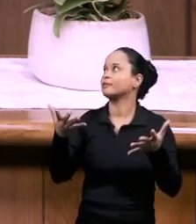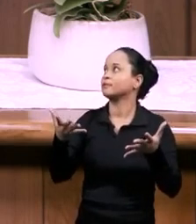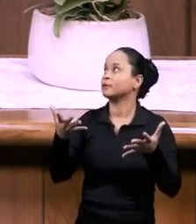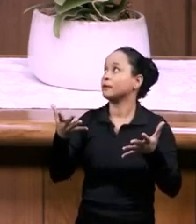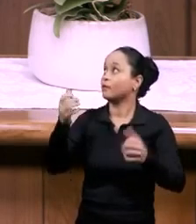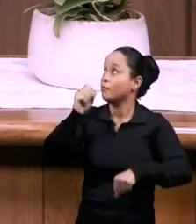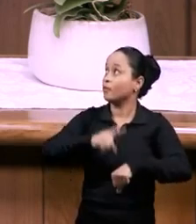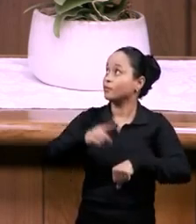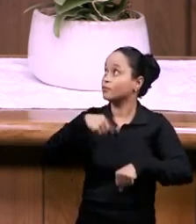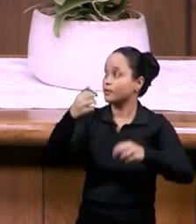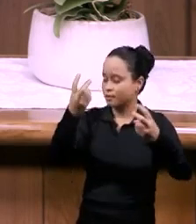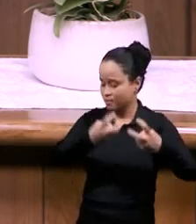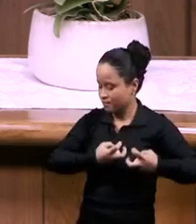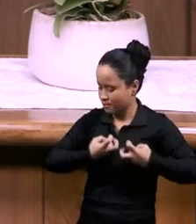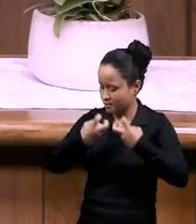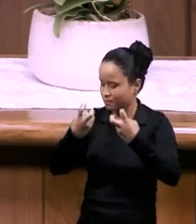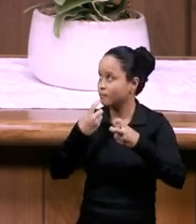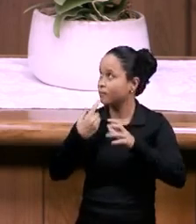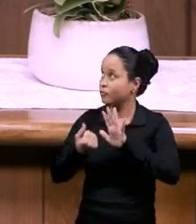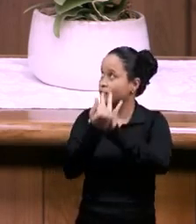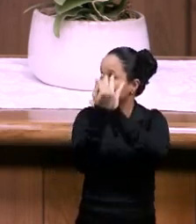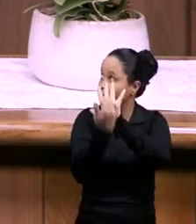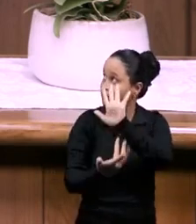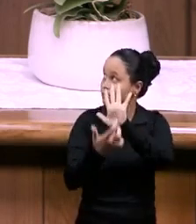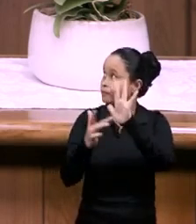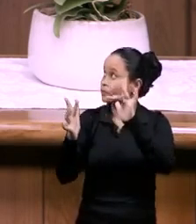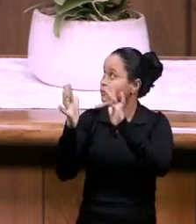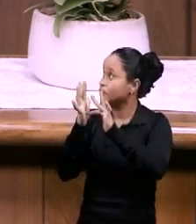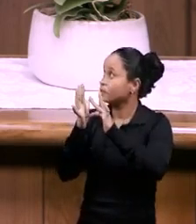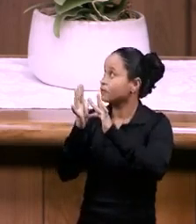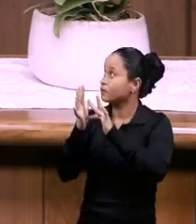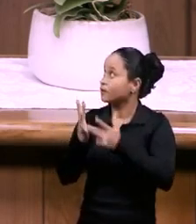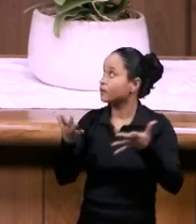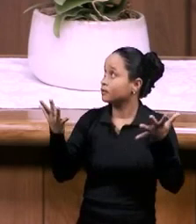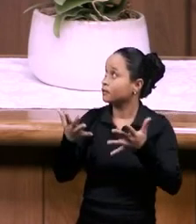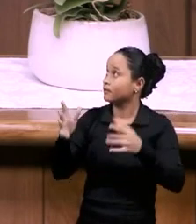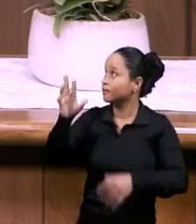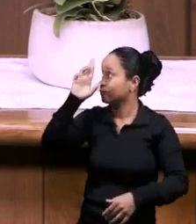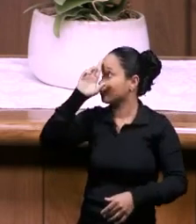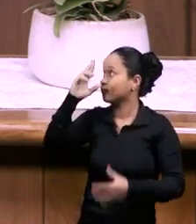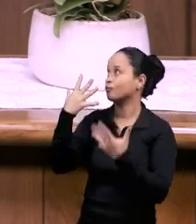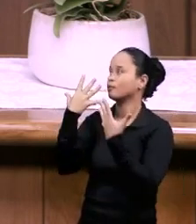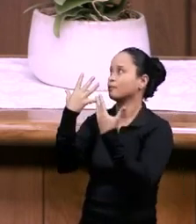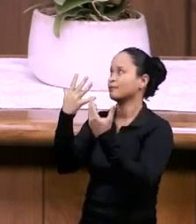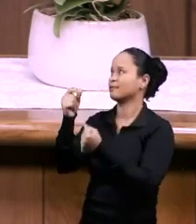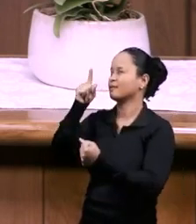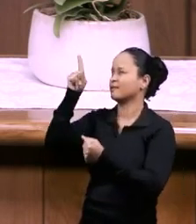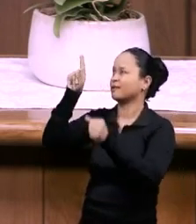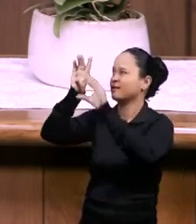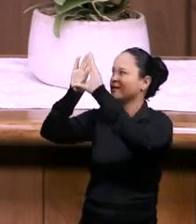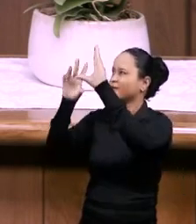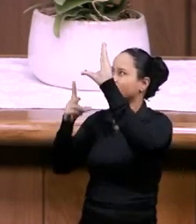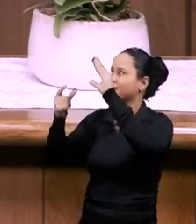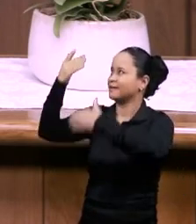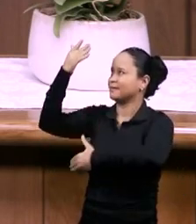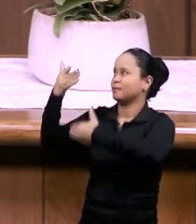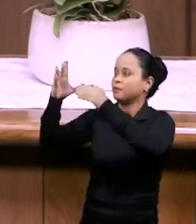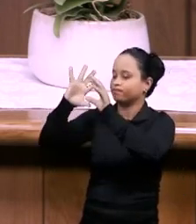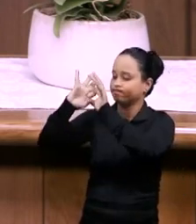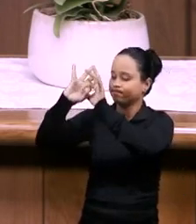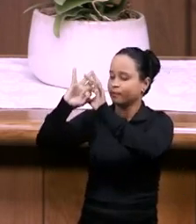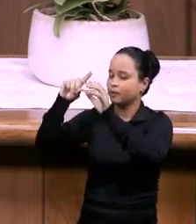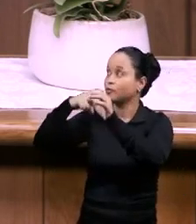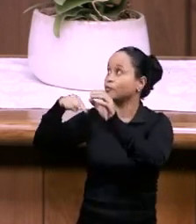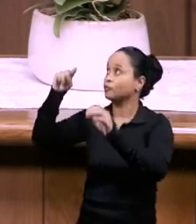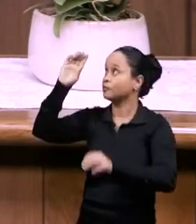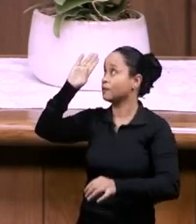in as we plead by the blood of the Lord Jesus, you receive us in the Holy of Holies, and we are